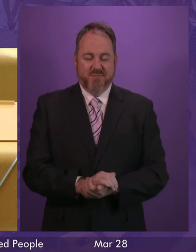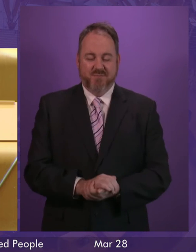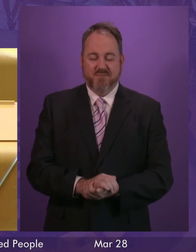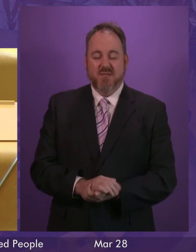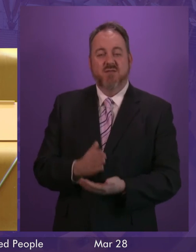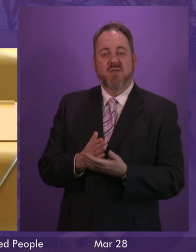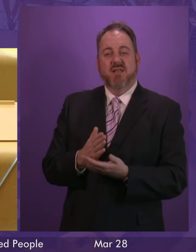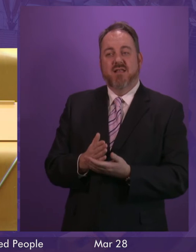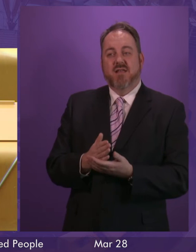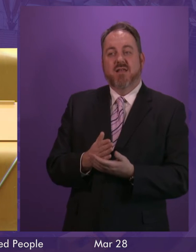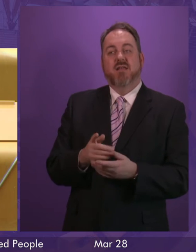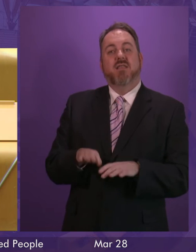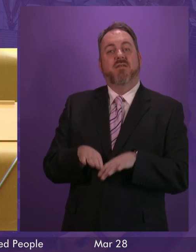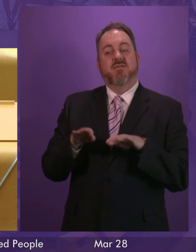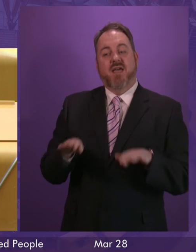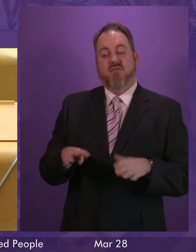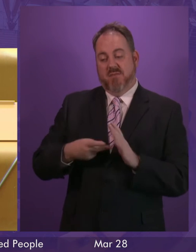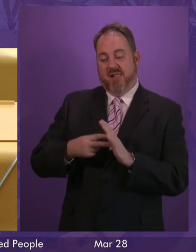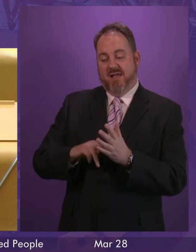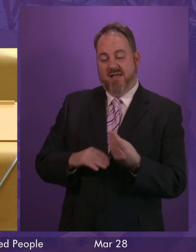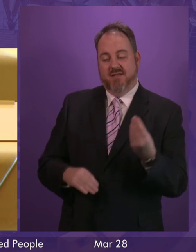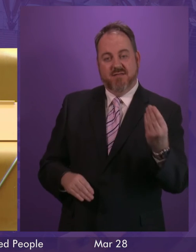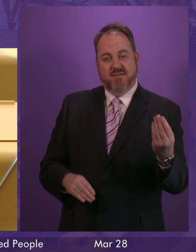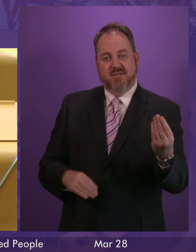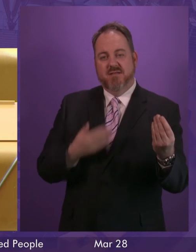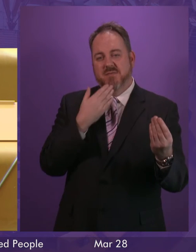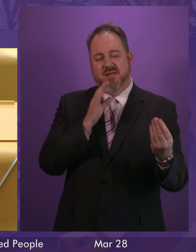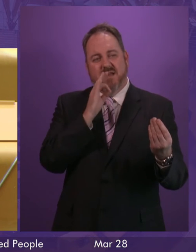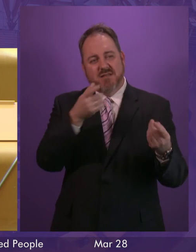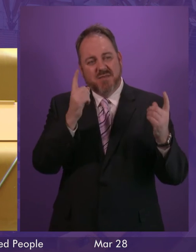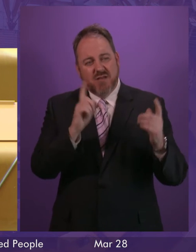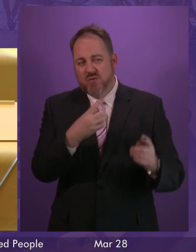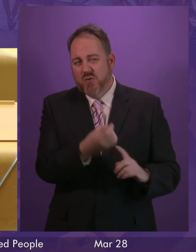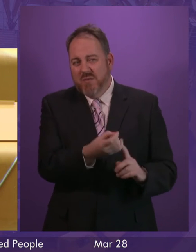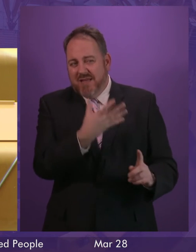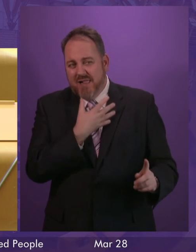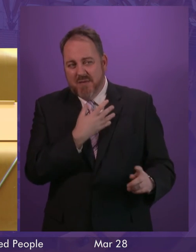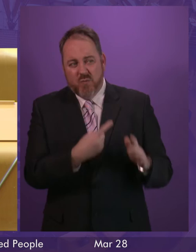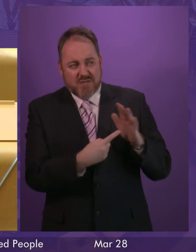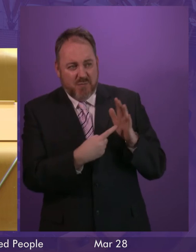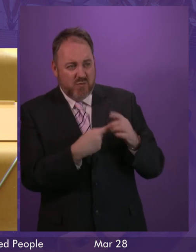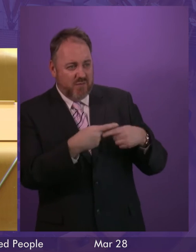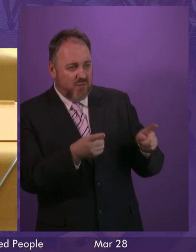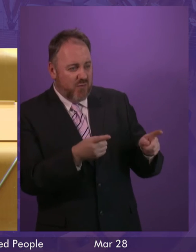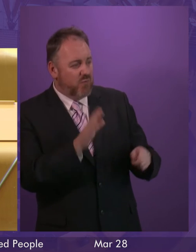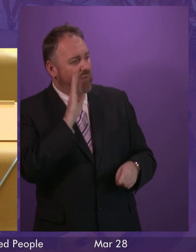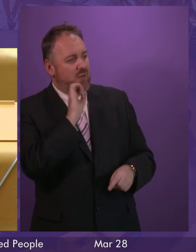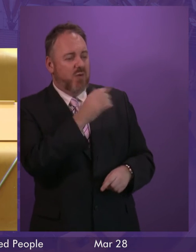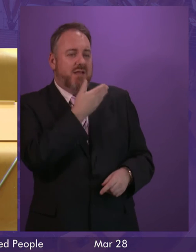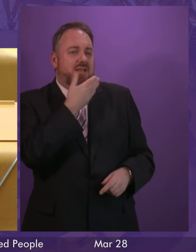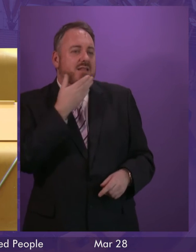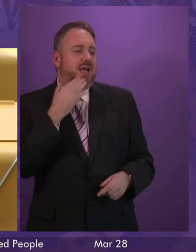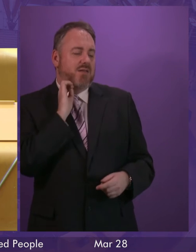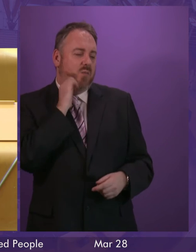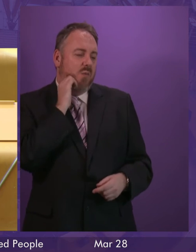for Disabled People Plan, I say to the Minister, don't tell me what is important to you, although warm words are nice, but